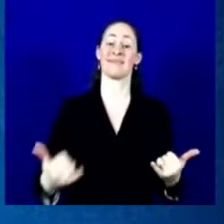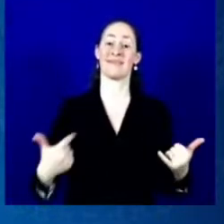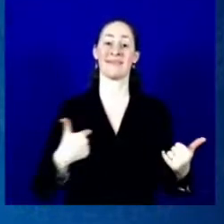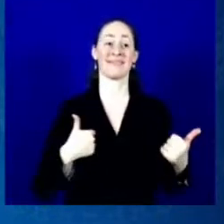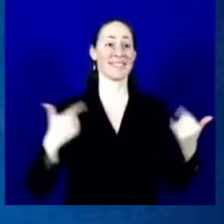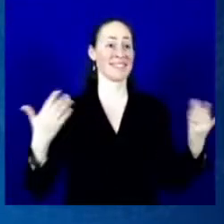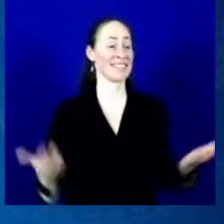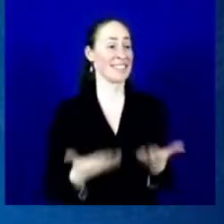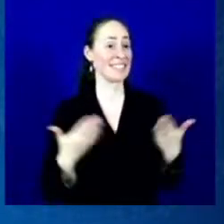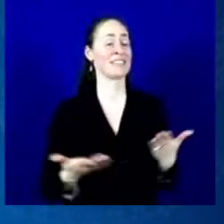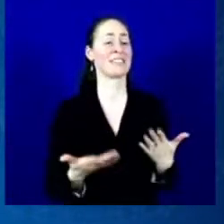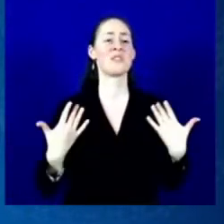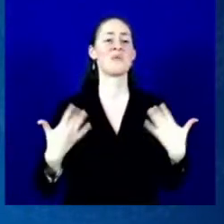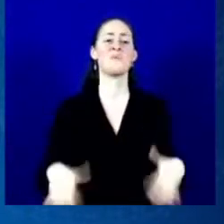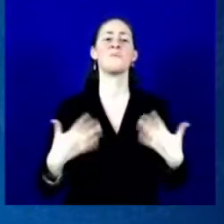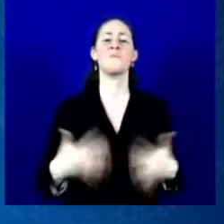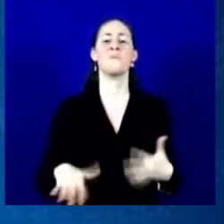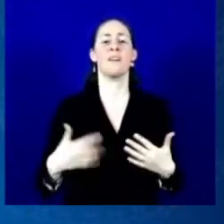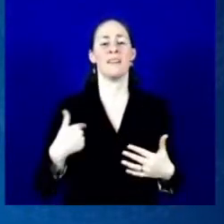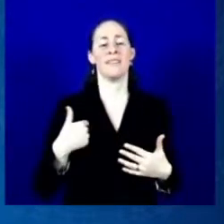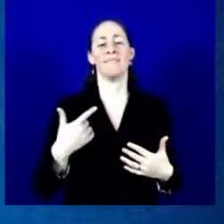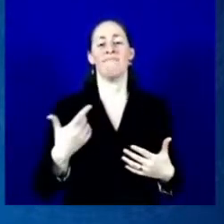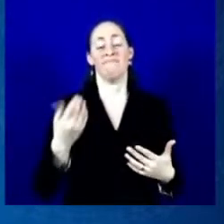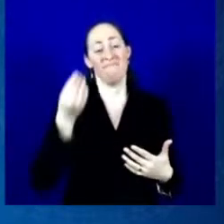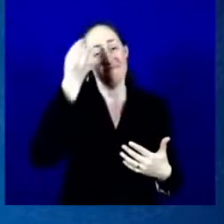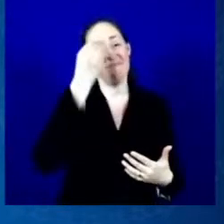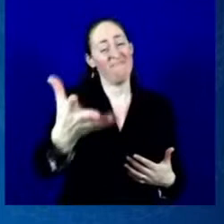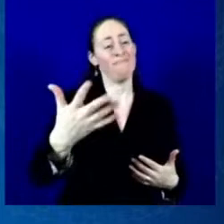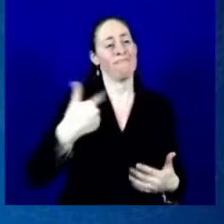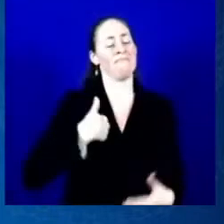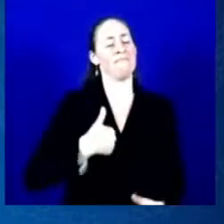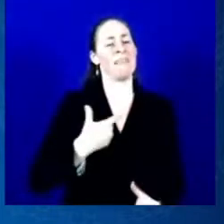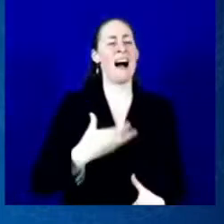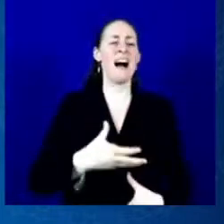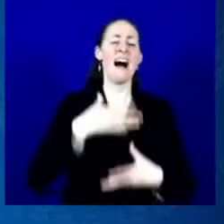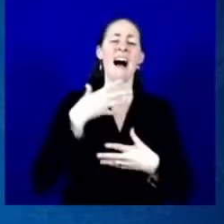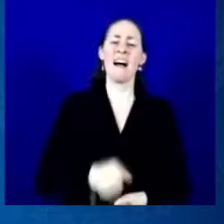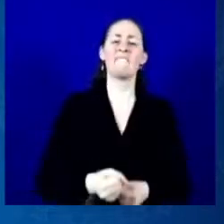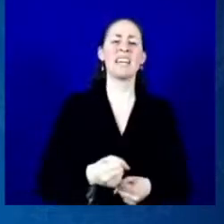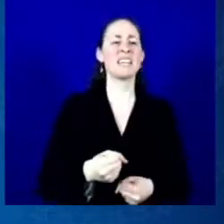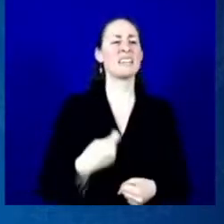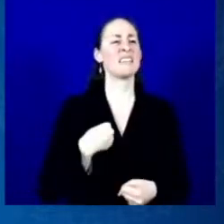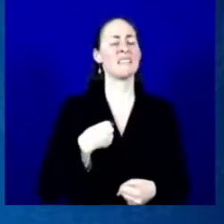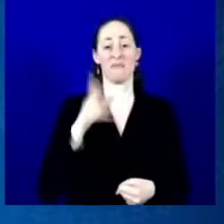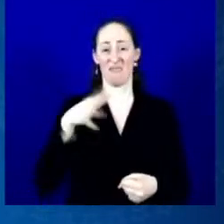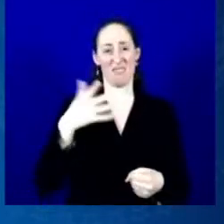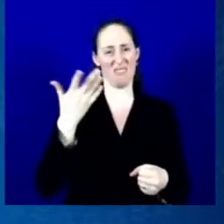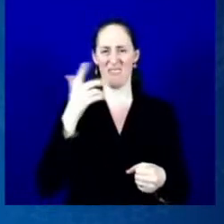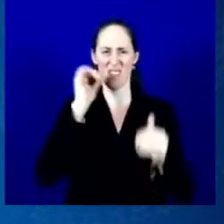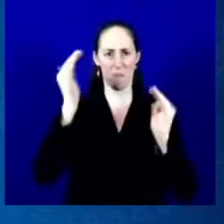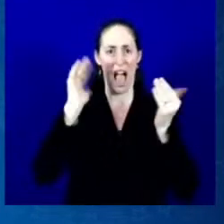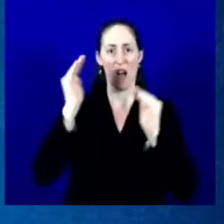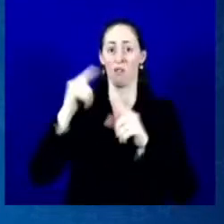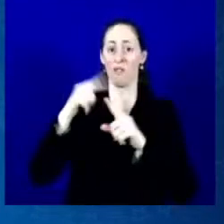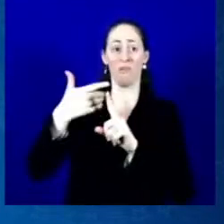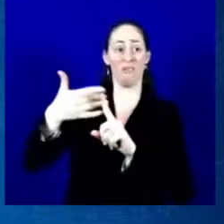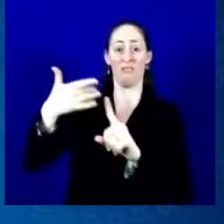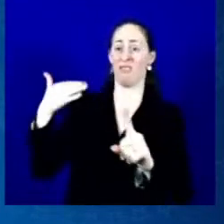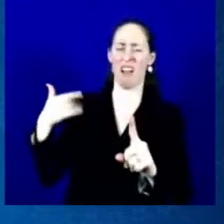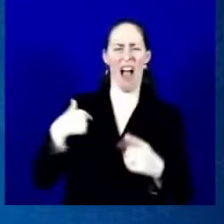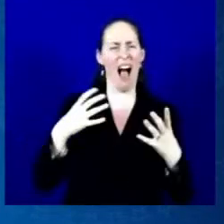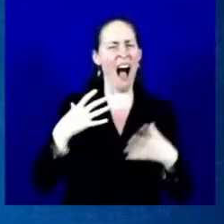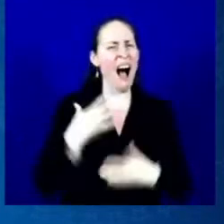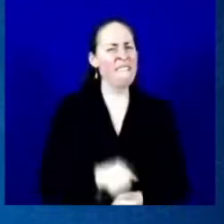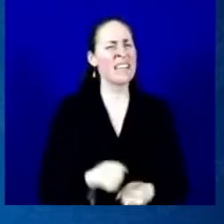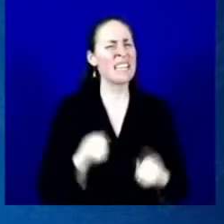have never been more confident or optimistic about America. Not because I'm president, because of what's happening with the